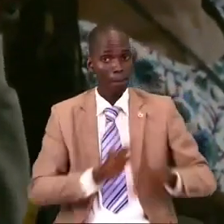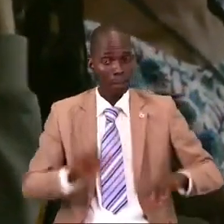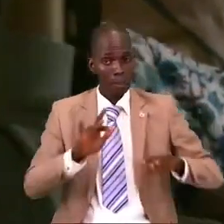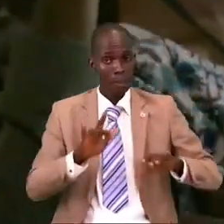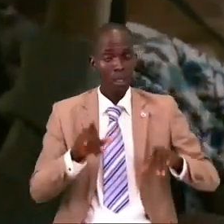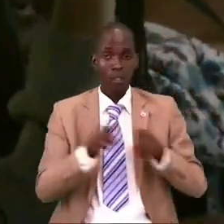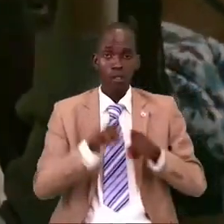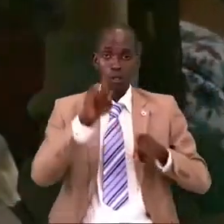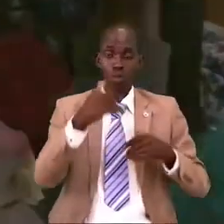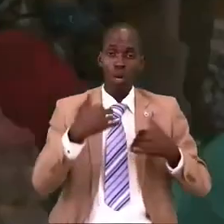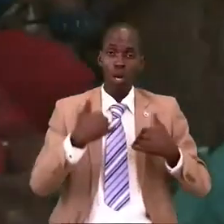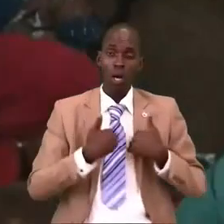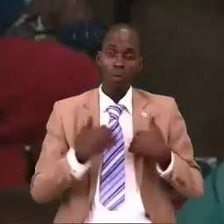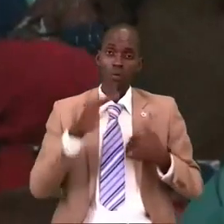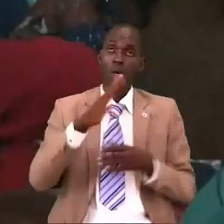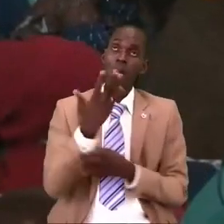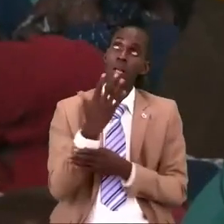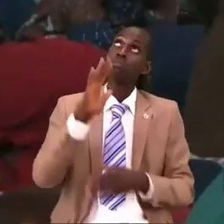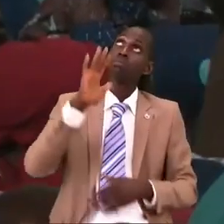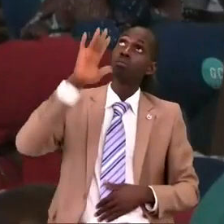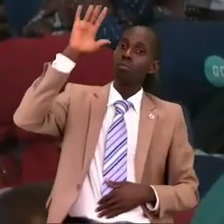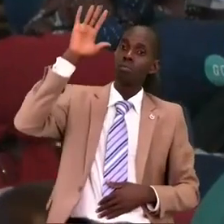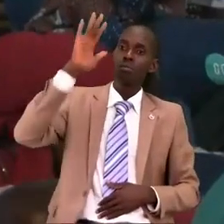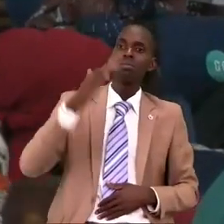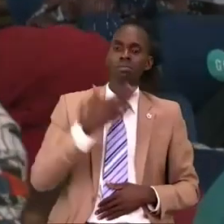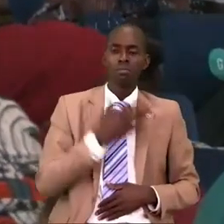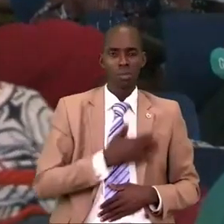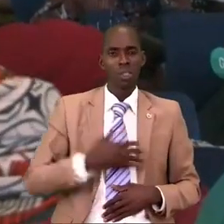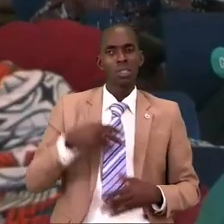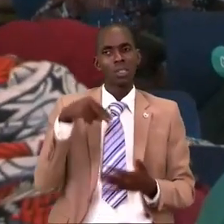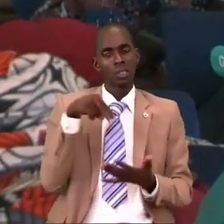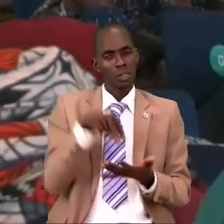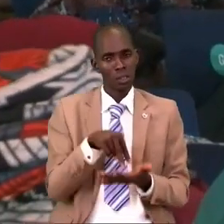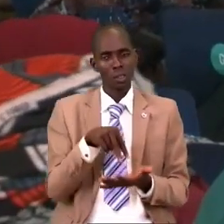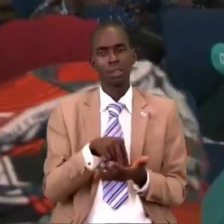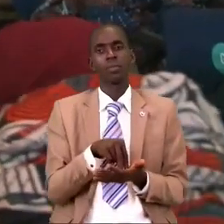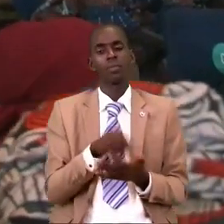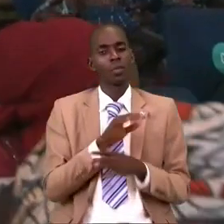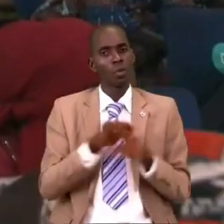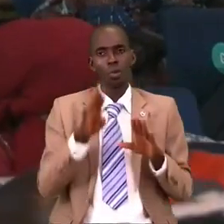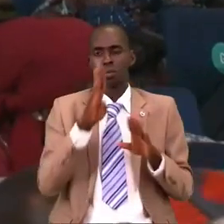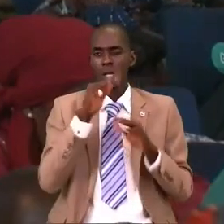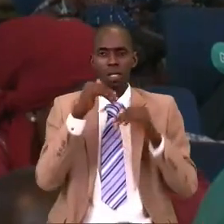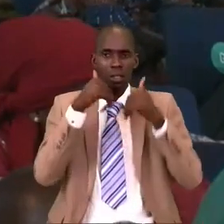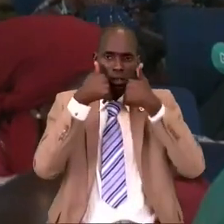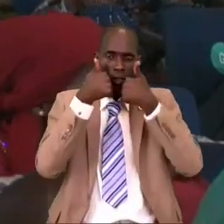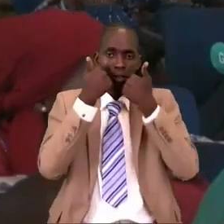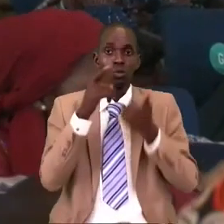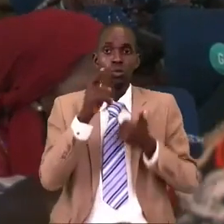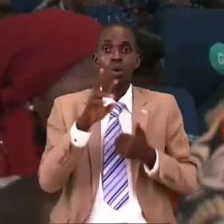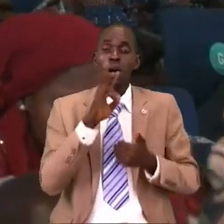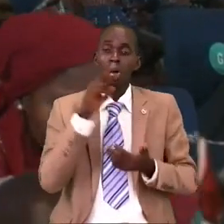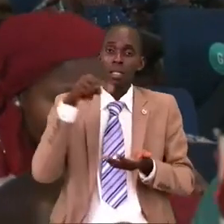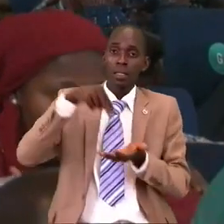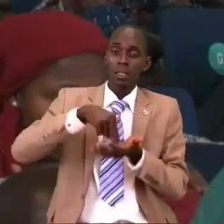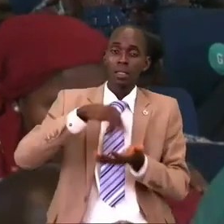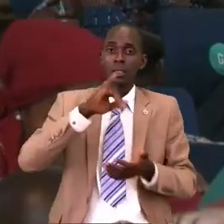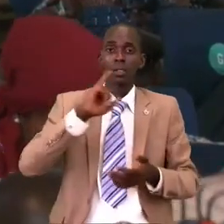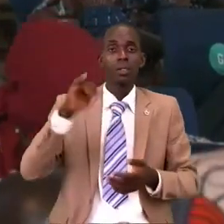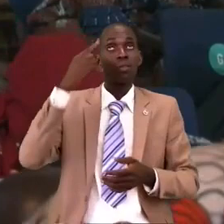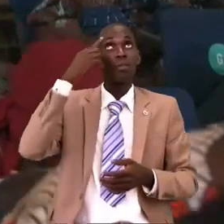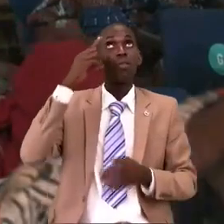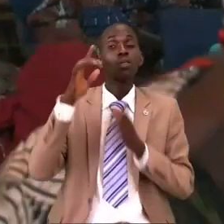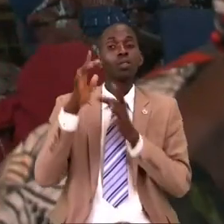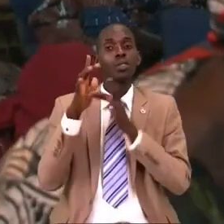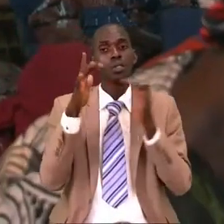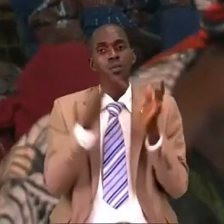Stand up for Jesus and say, Lord, I need your mercy. I need your forgiveness. You're raising up your hand. Did you hear what I said?